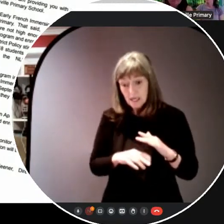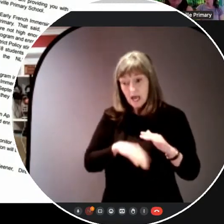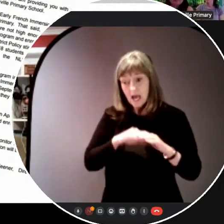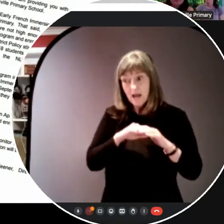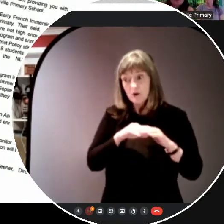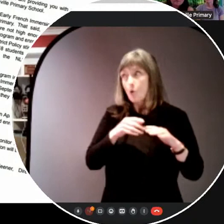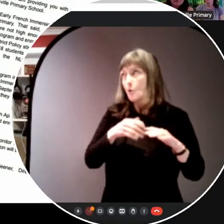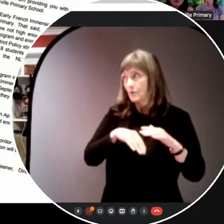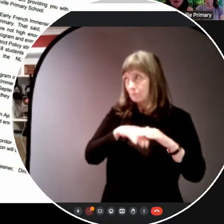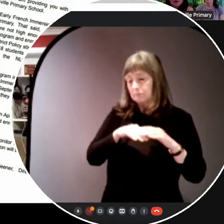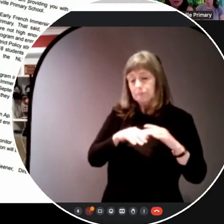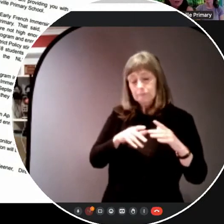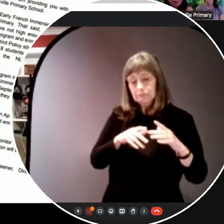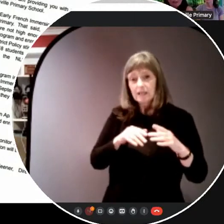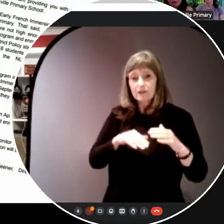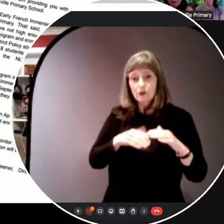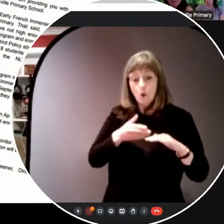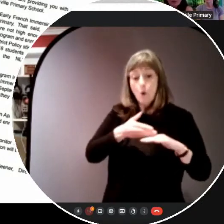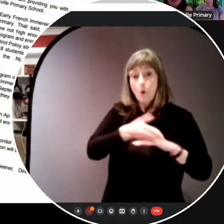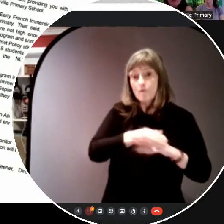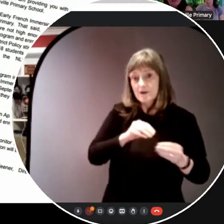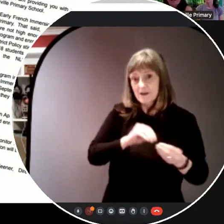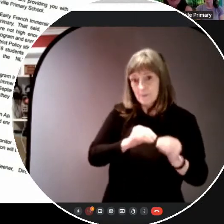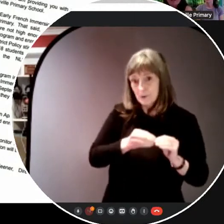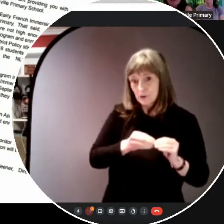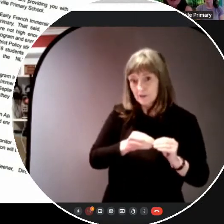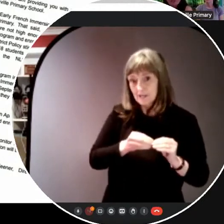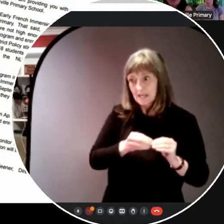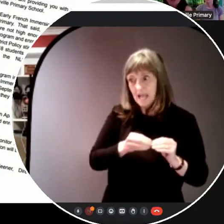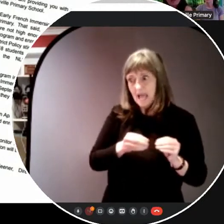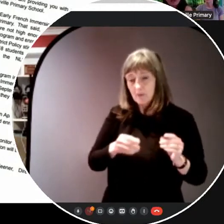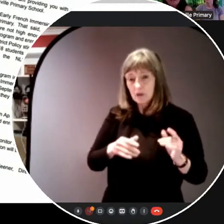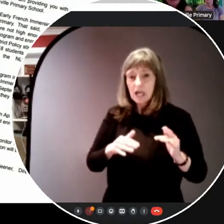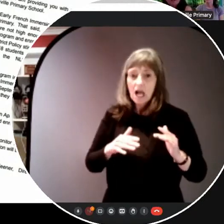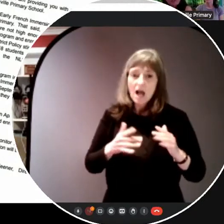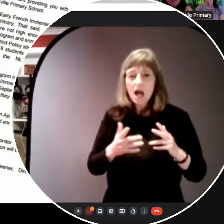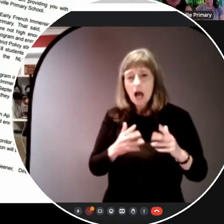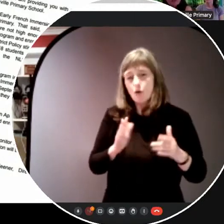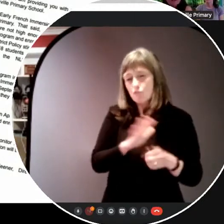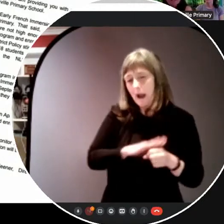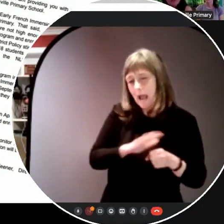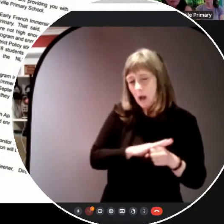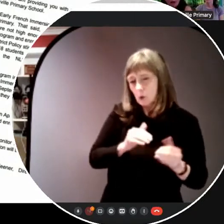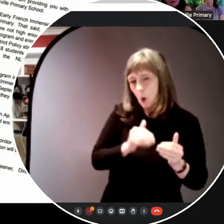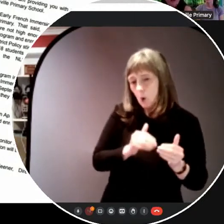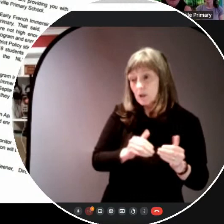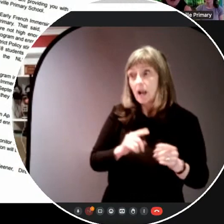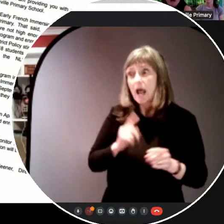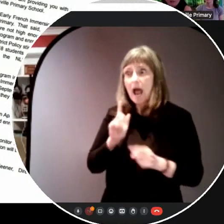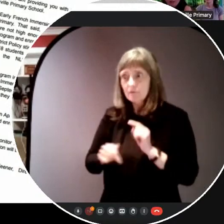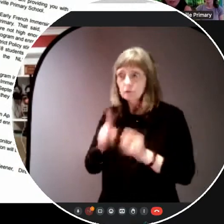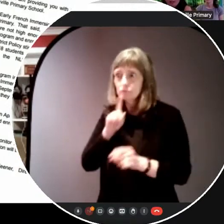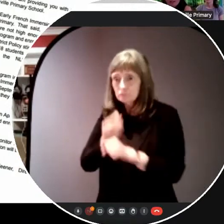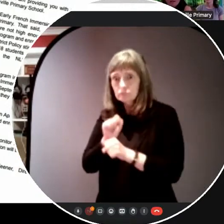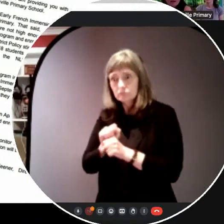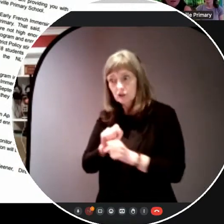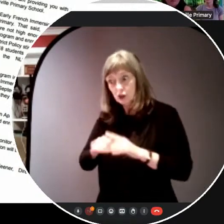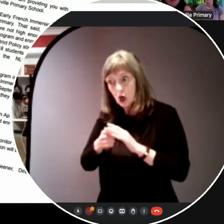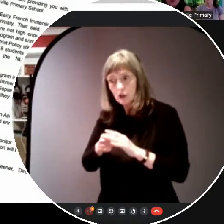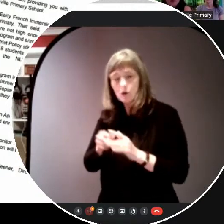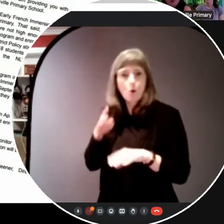cap. Parents, once again, were bearing that weight of the physiological effects into response of this threat,